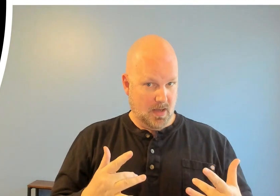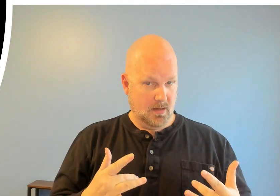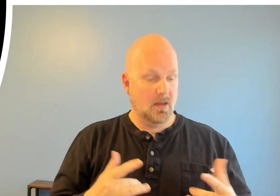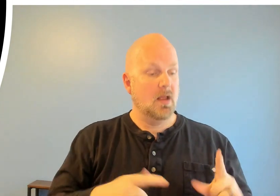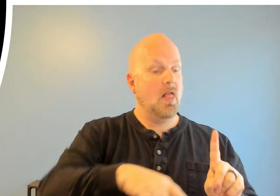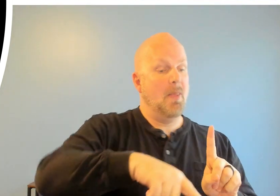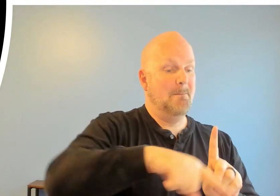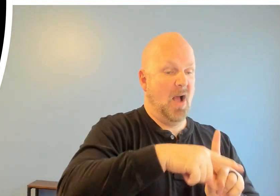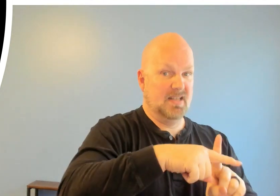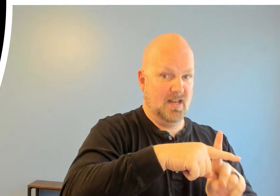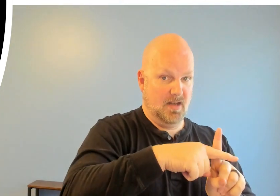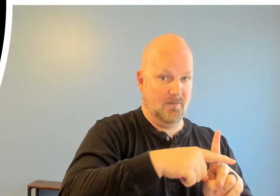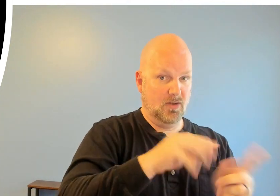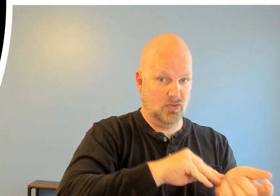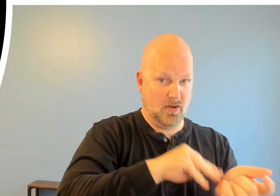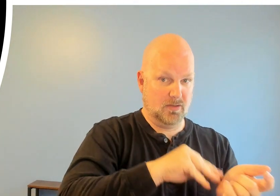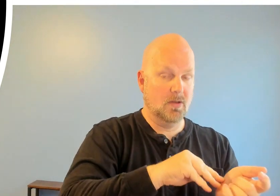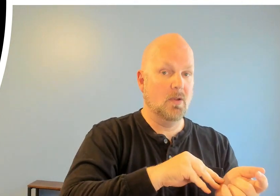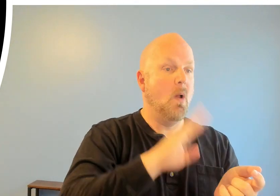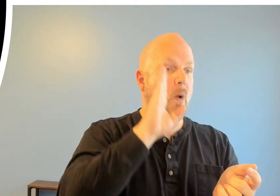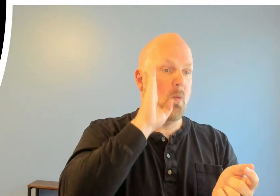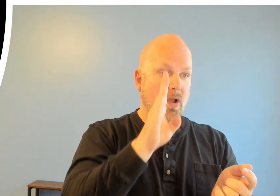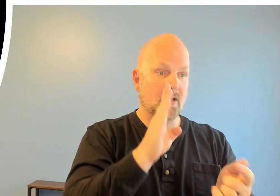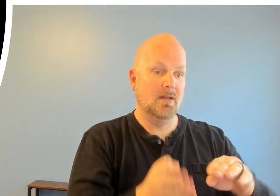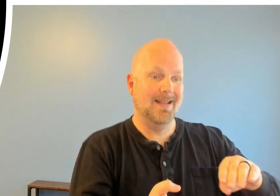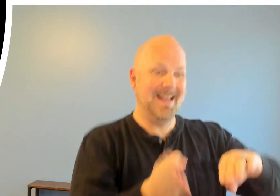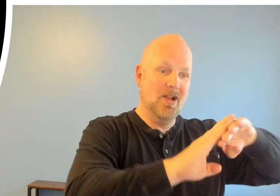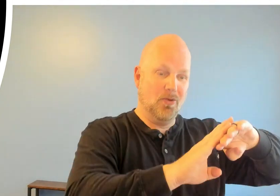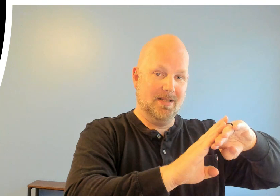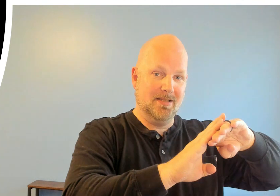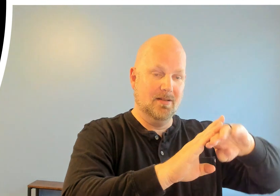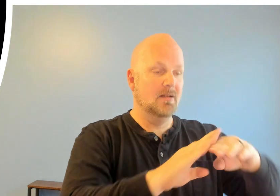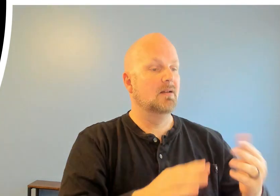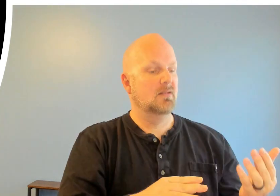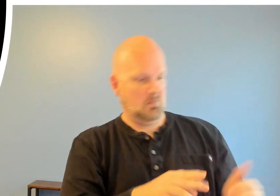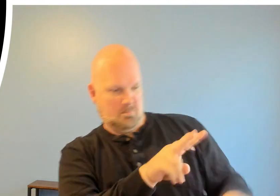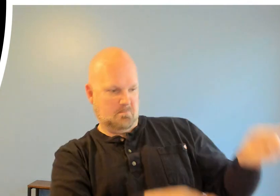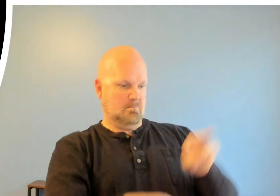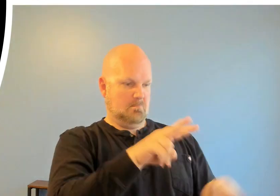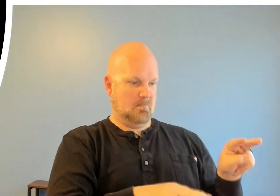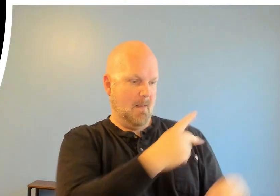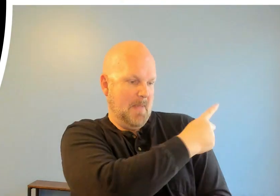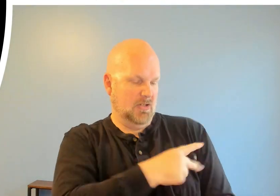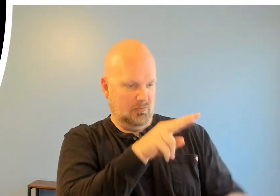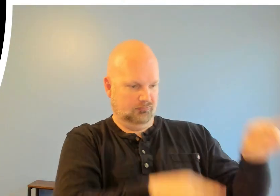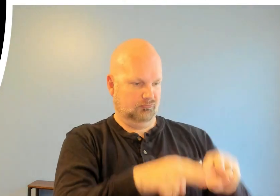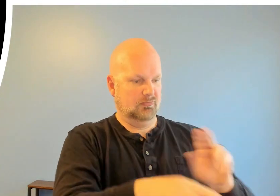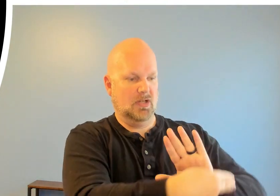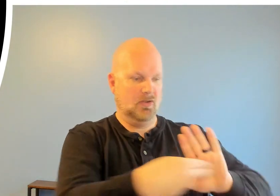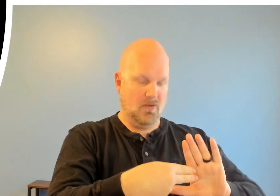Typically, you would see a 19% increase in correctly diagnosing a patient the first